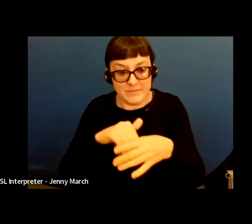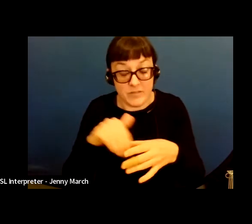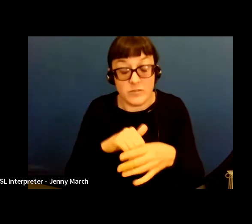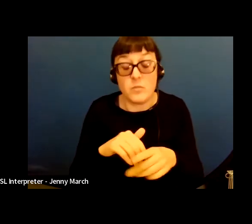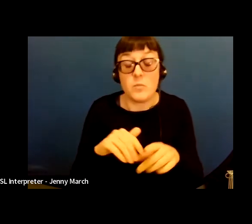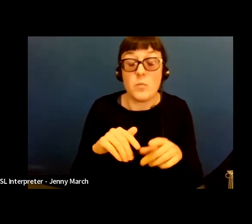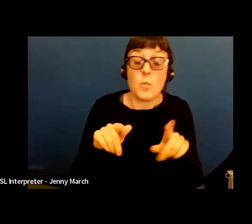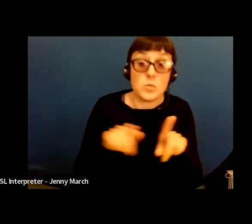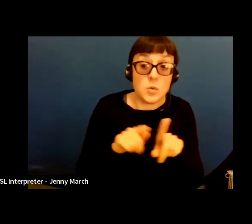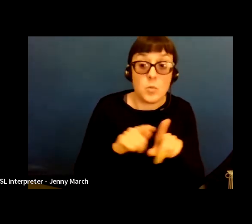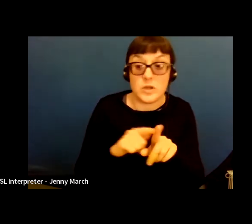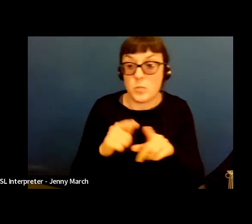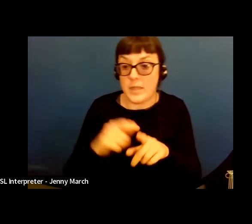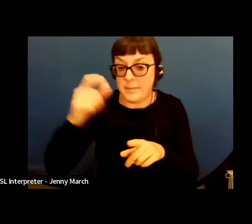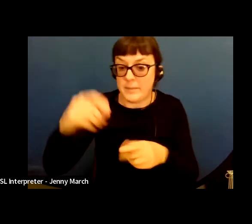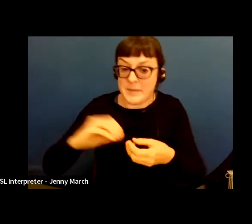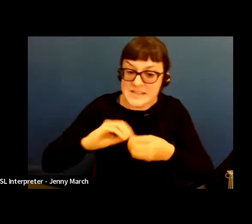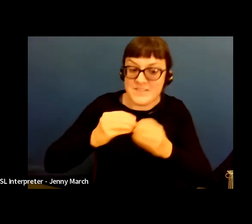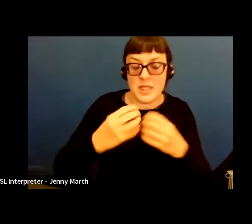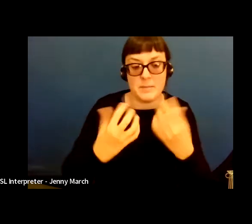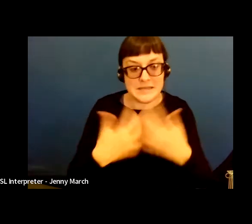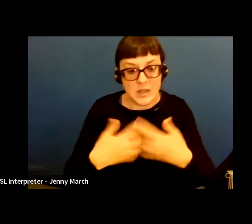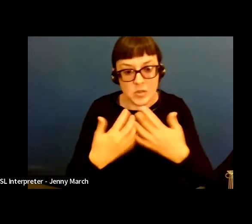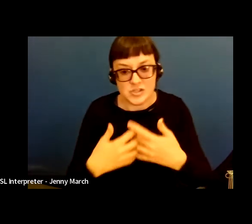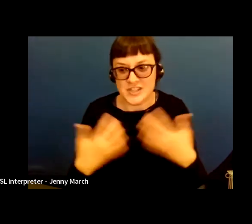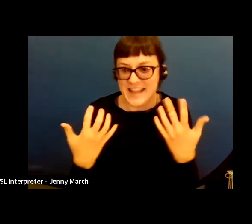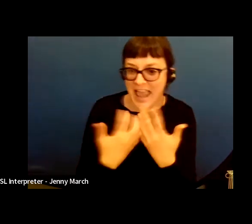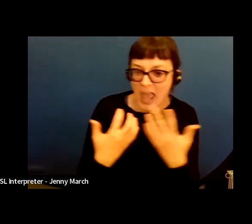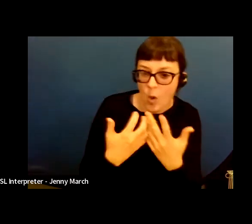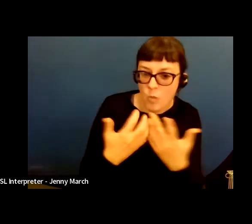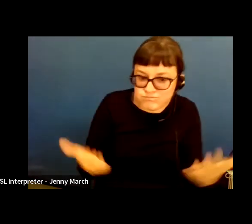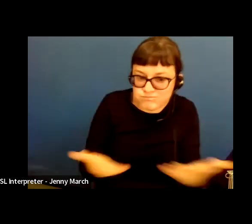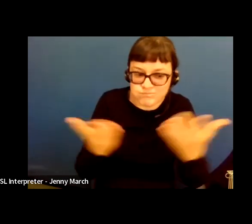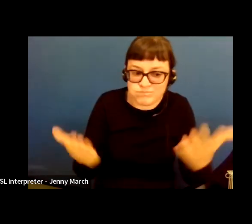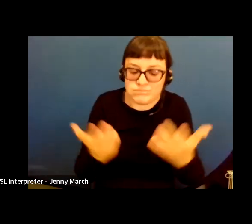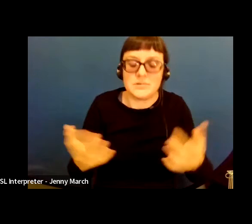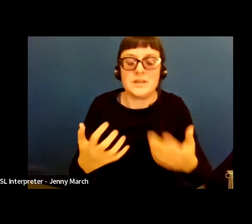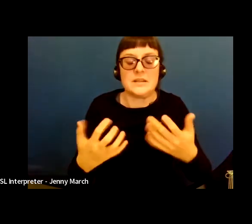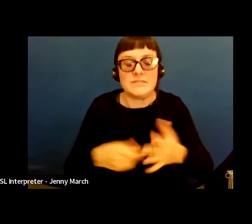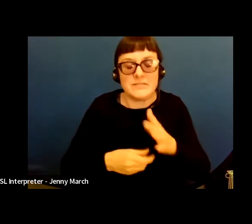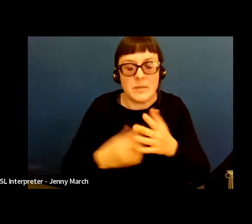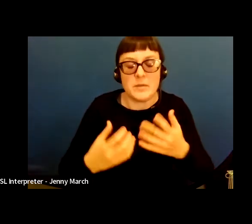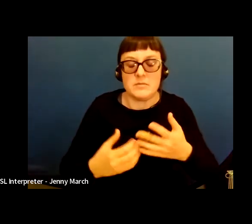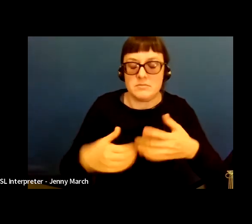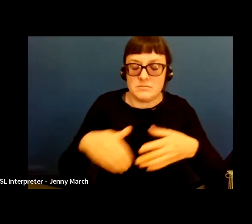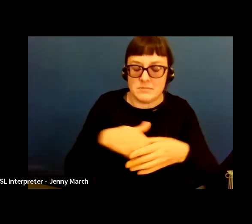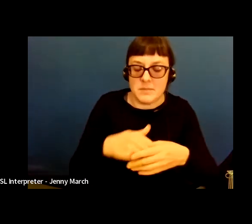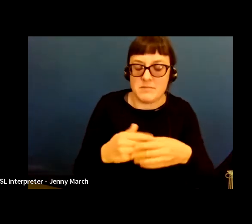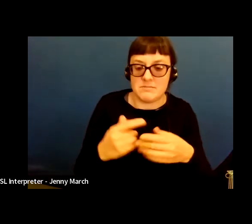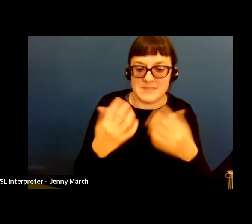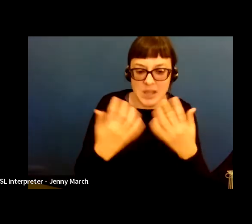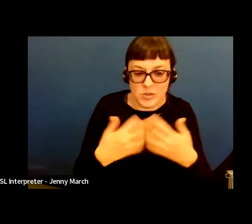content developers to strengthen their capacity to develop accessible and inclusive learning content and materials, to address the